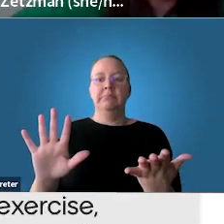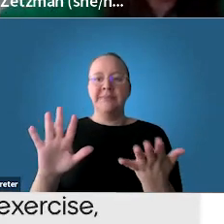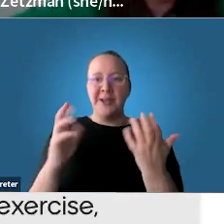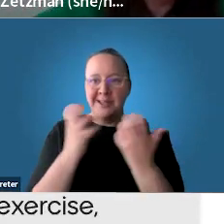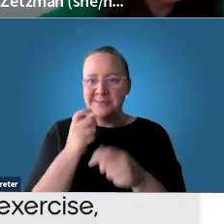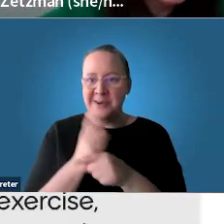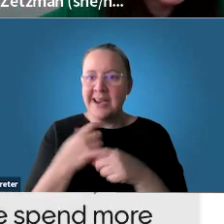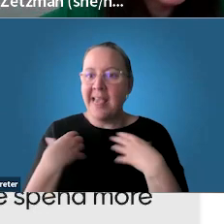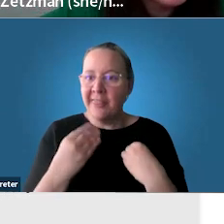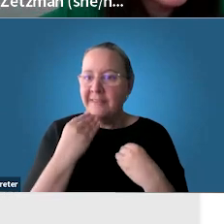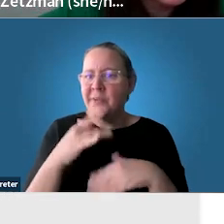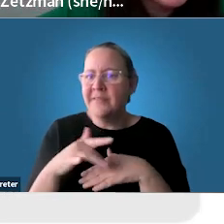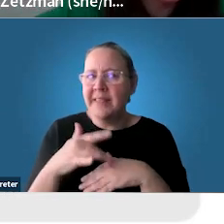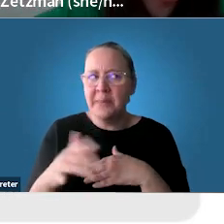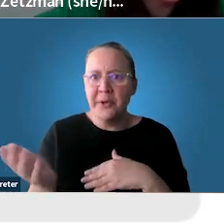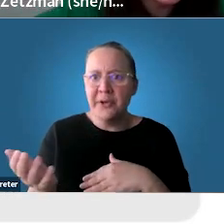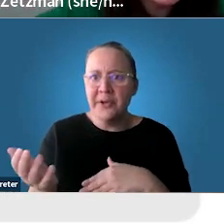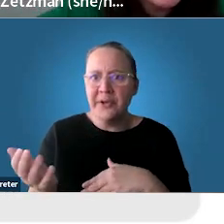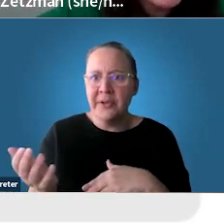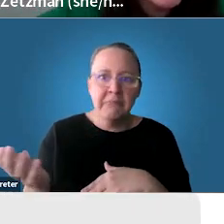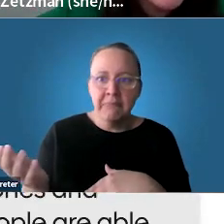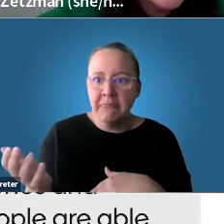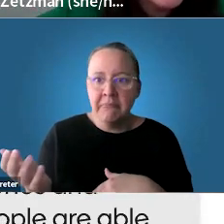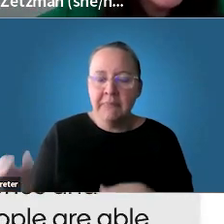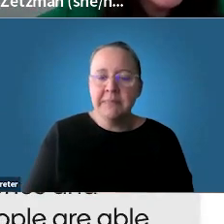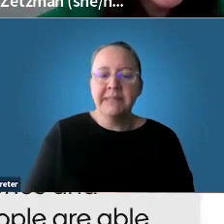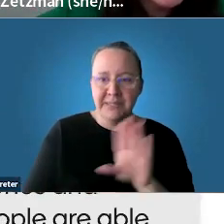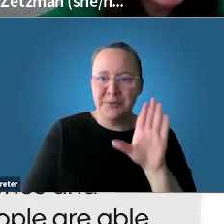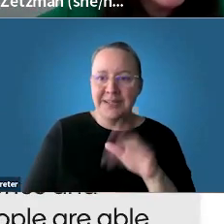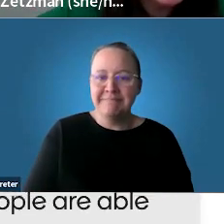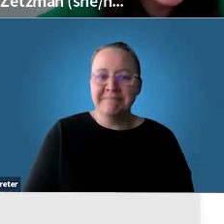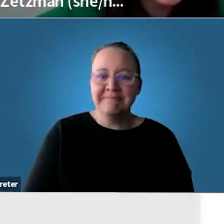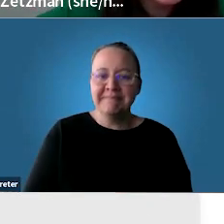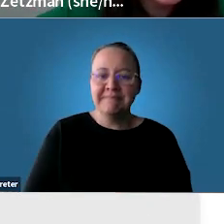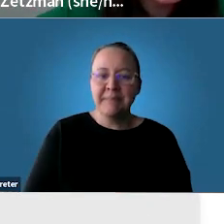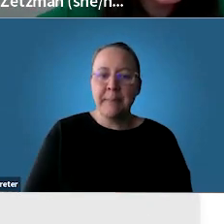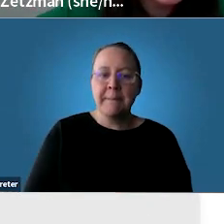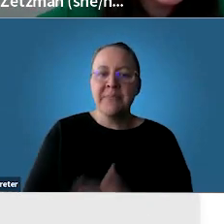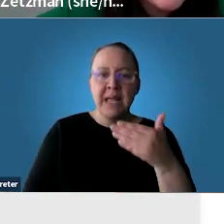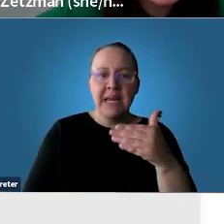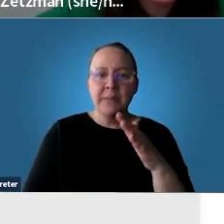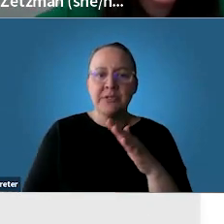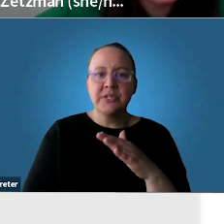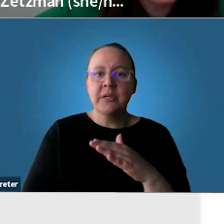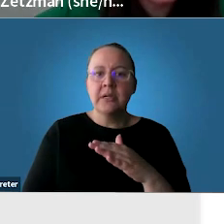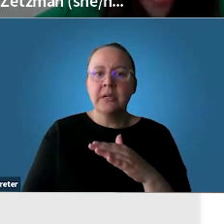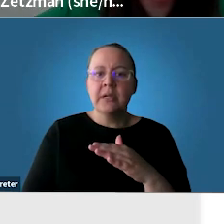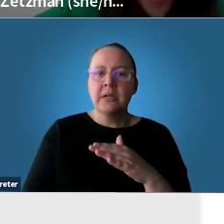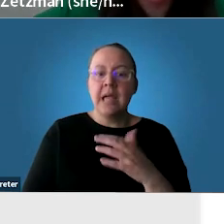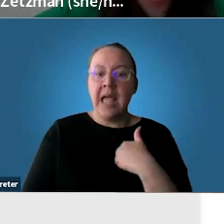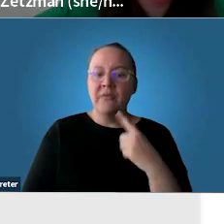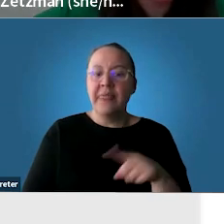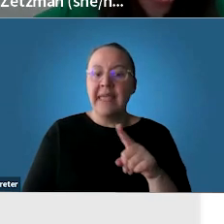food is available and in a walkable distance. That's great. My neighbors and community members have what they